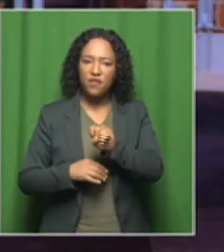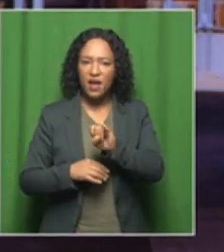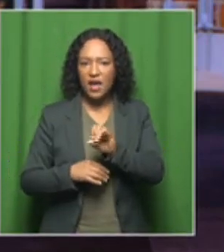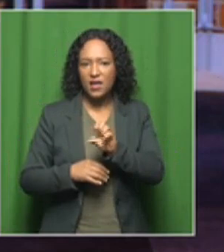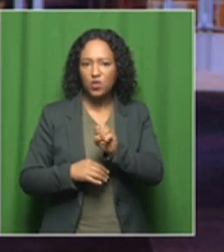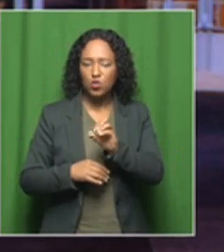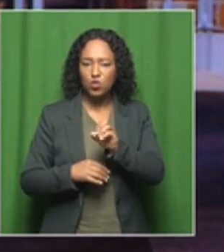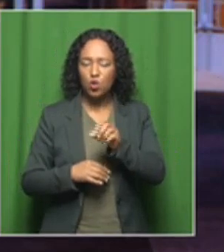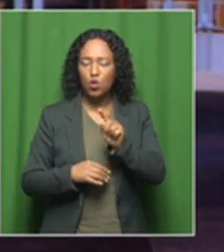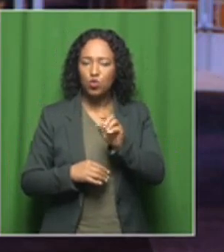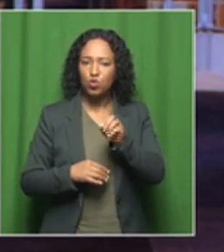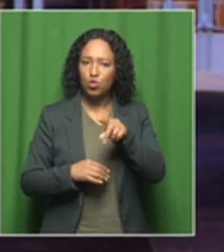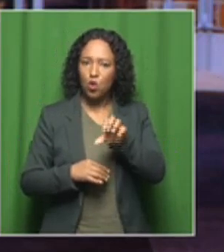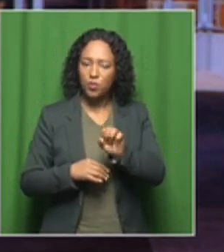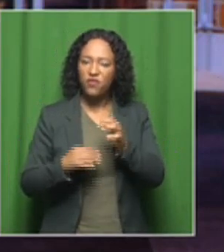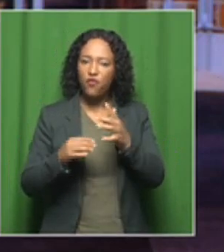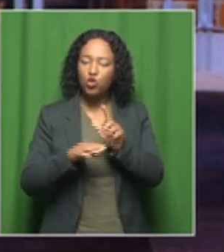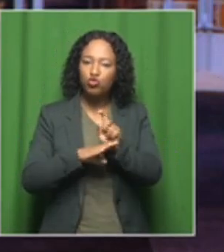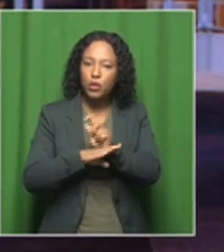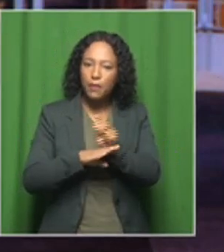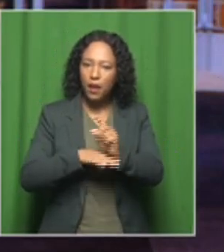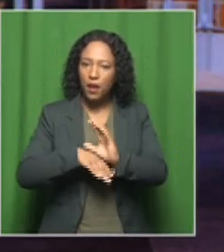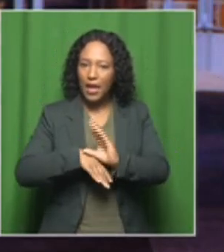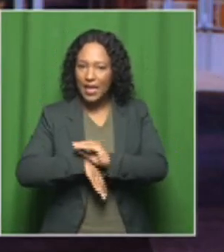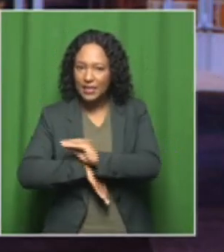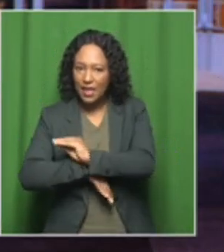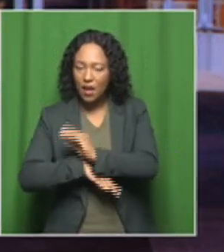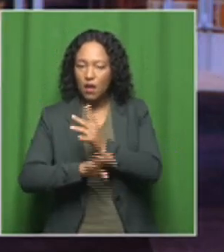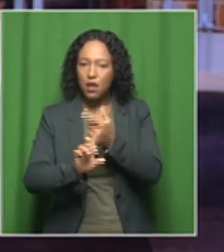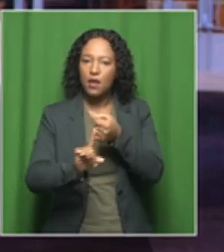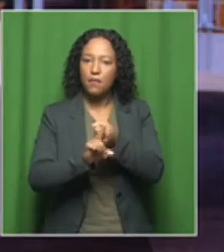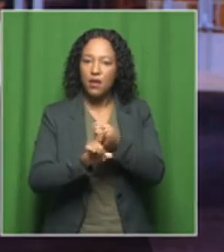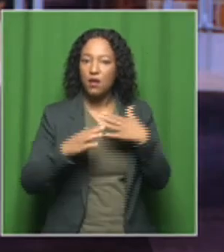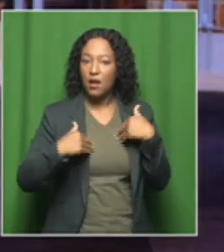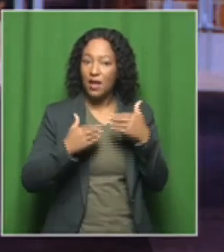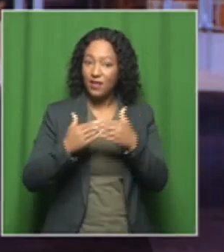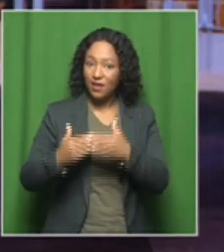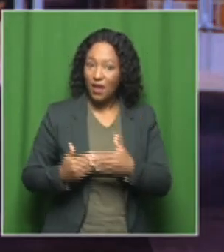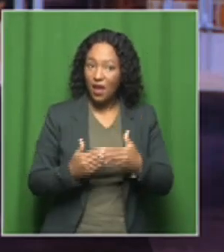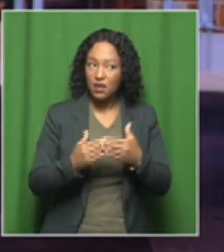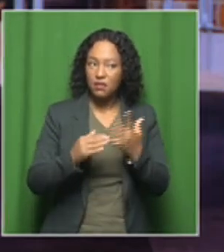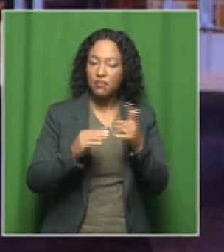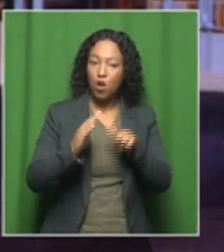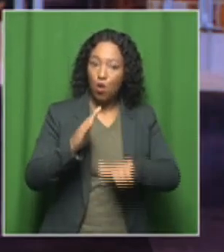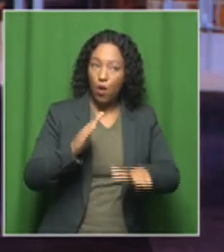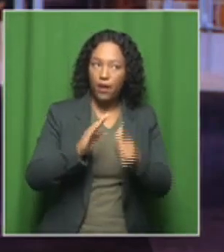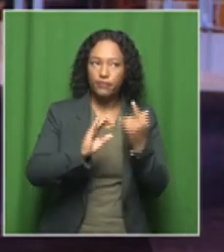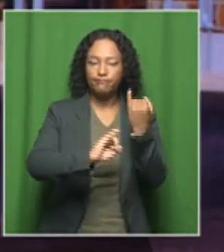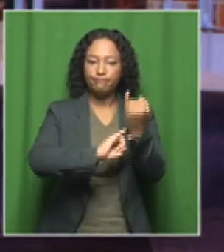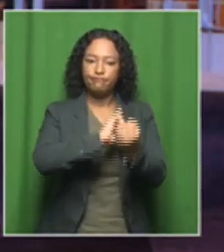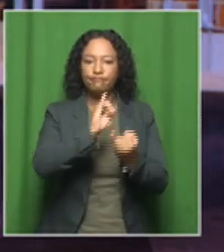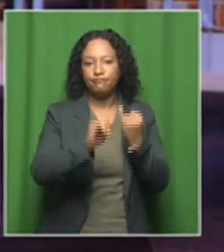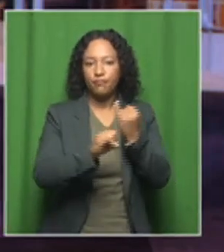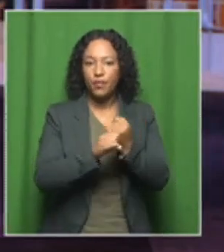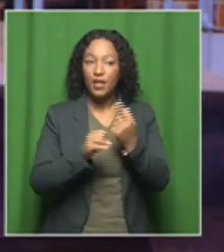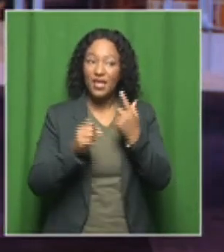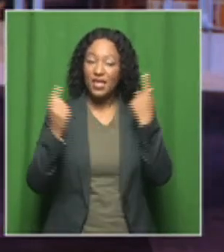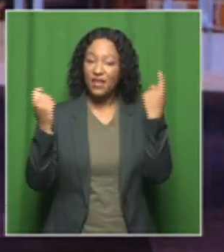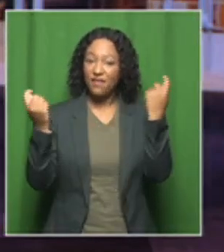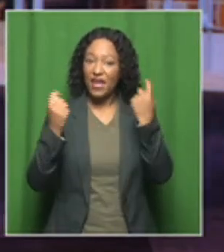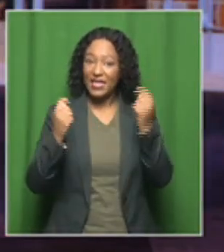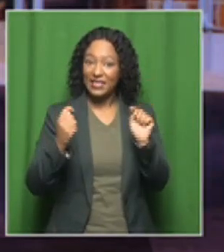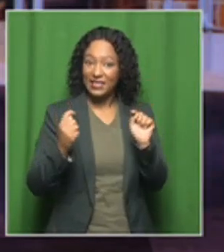of cancer, making a significant impact on healthcare both locally and internationally. Now, the event will be attended by